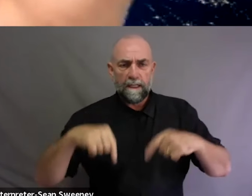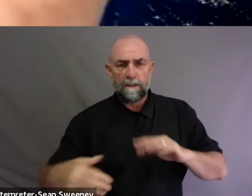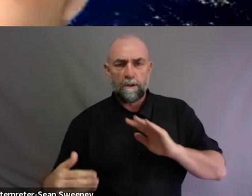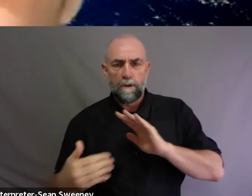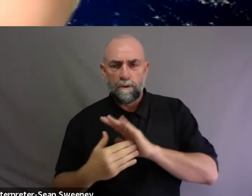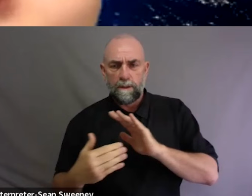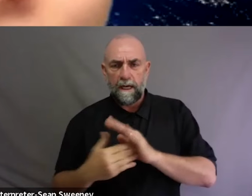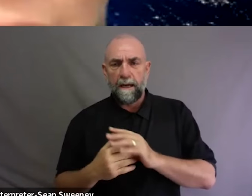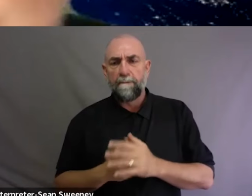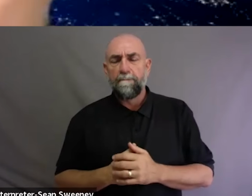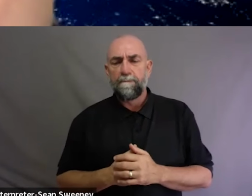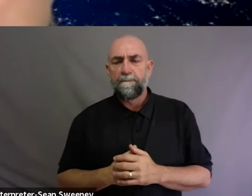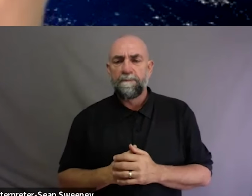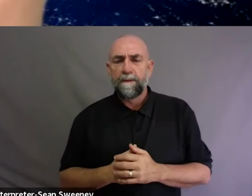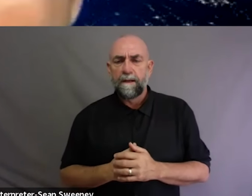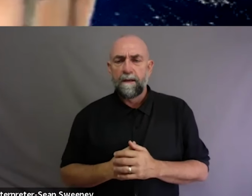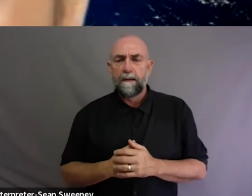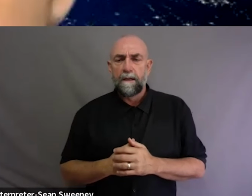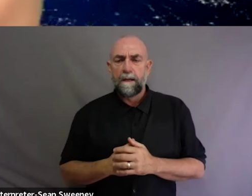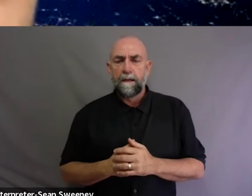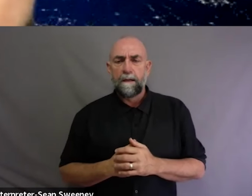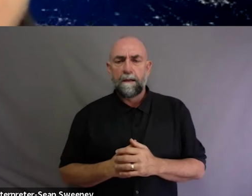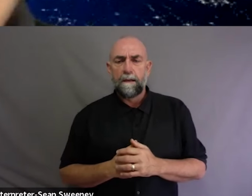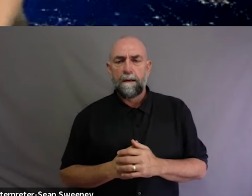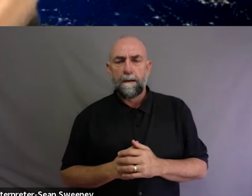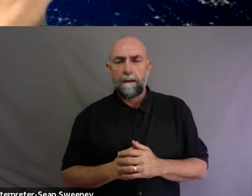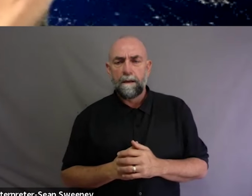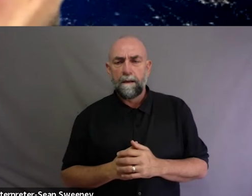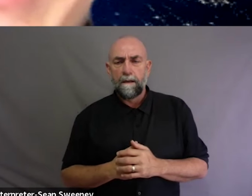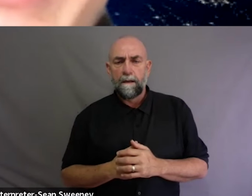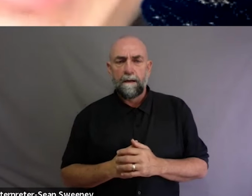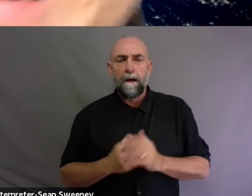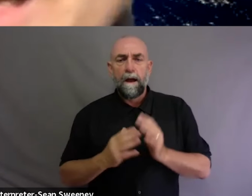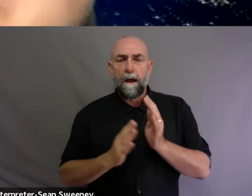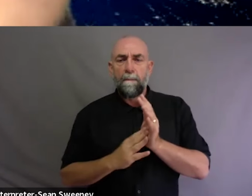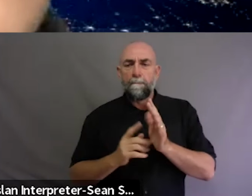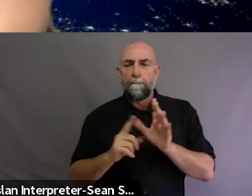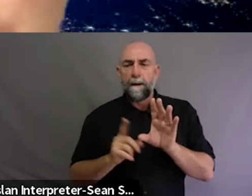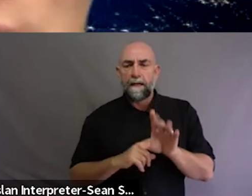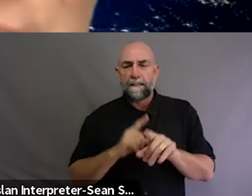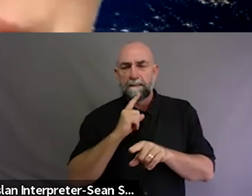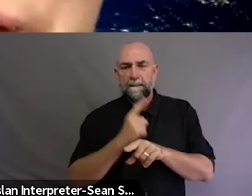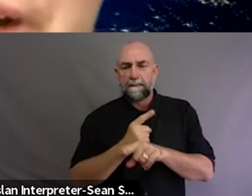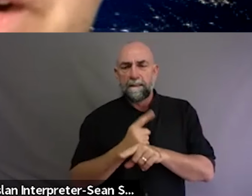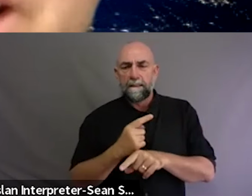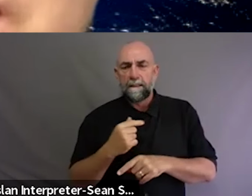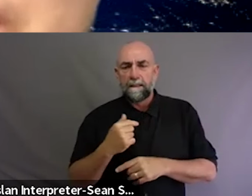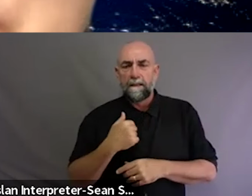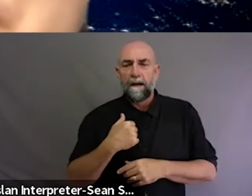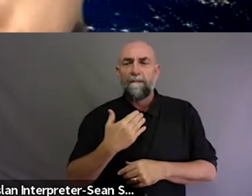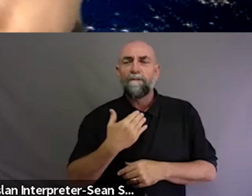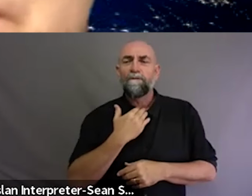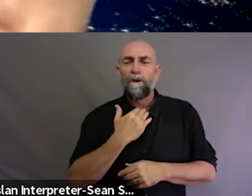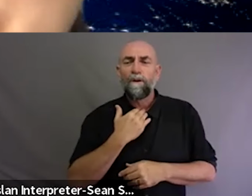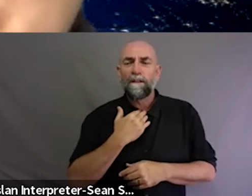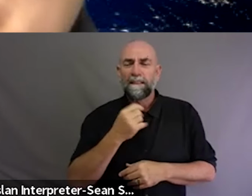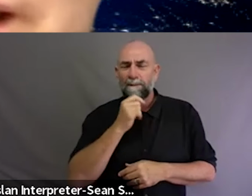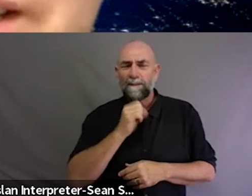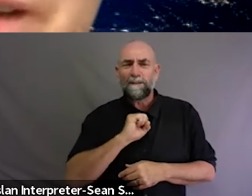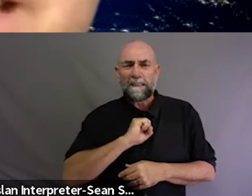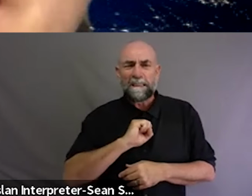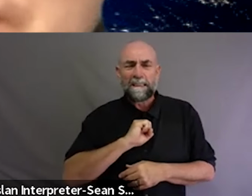Terry. Ian, I think you're there. I just can't see your video. And I apologize if I sound a bit crocky. My voice has